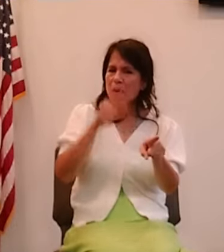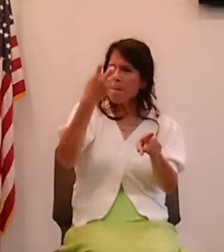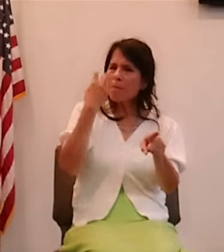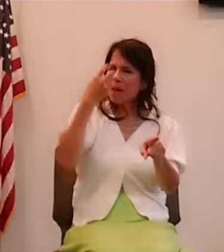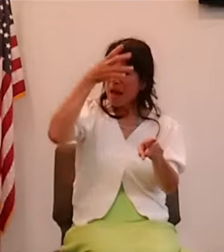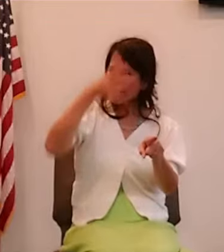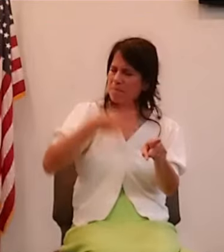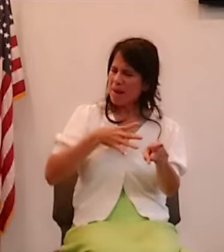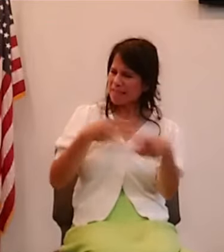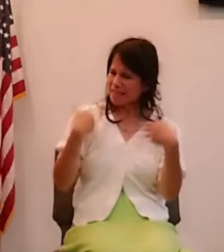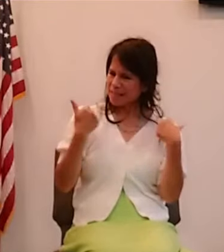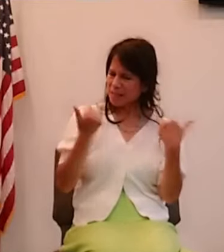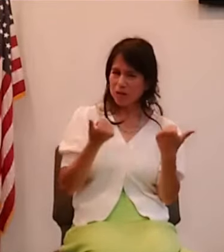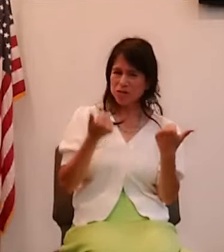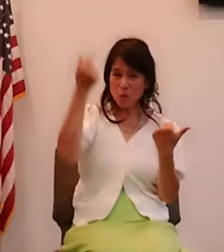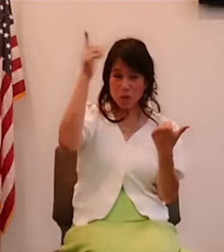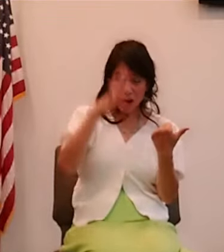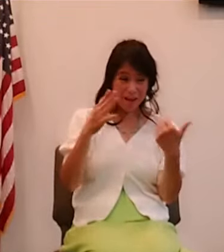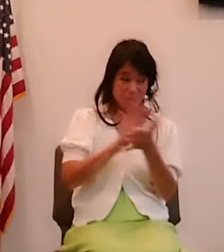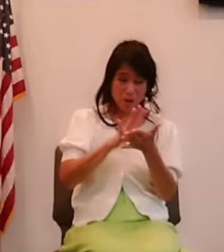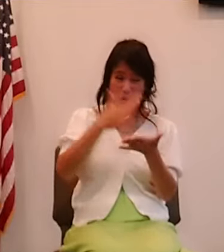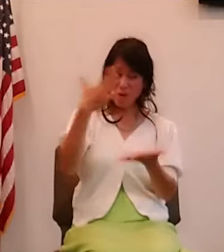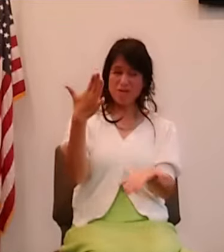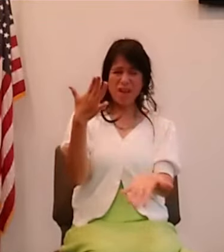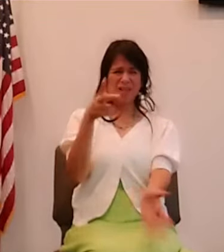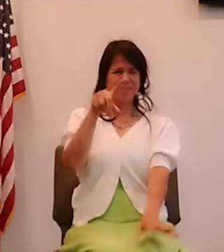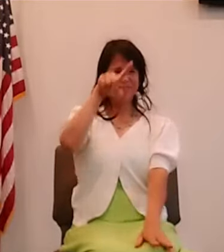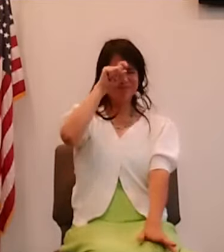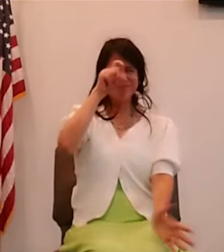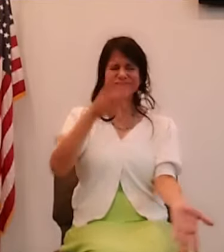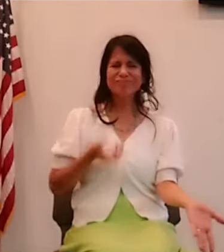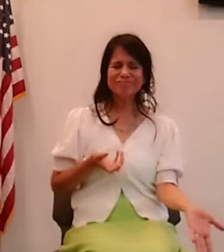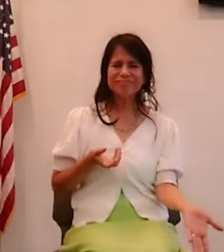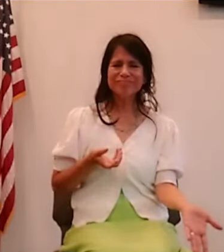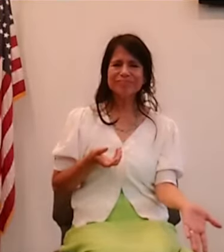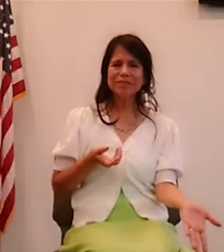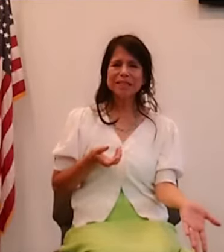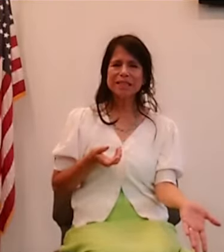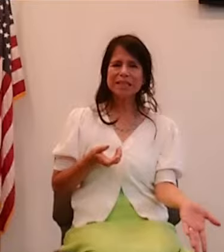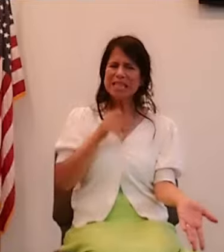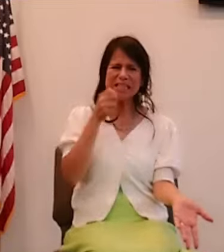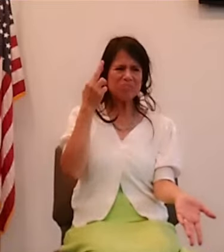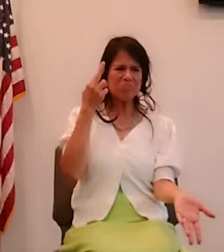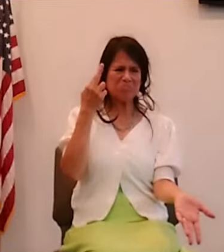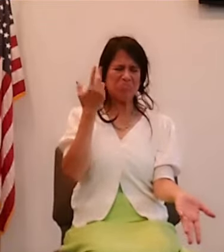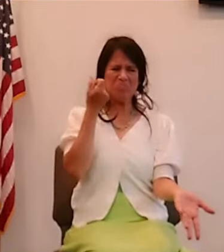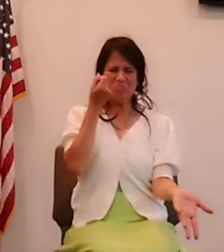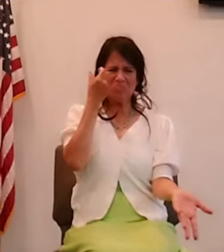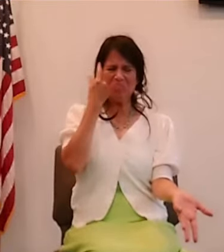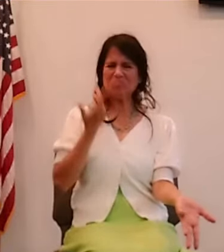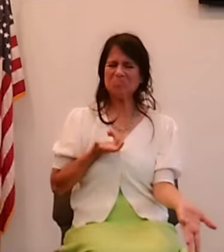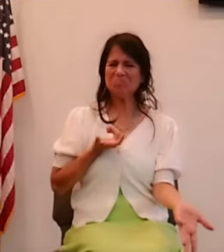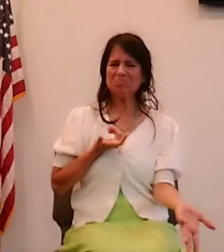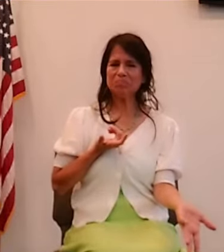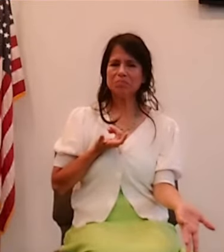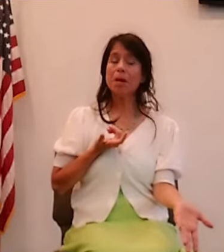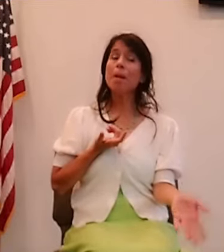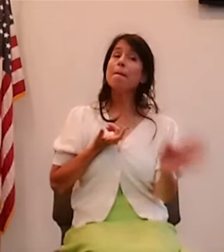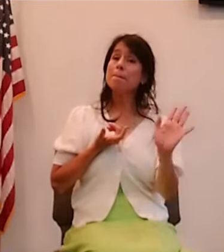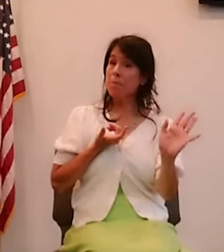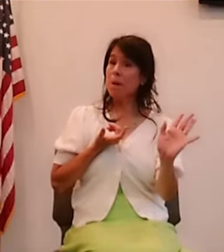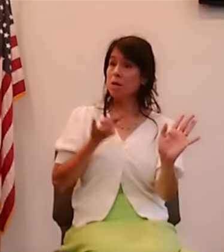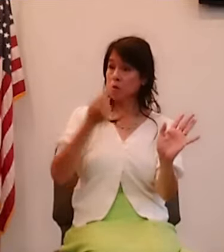could be glorified. If we don't know the Lord in our hearts, that's not going to sound like any reason. But as we're